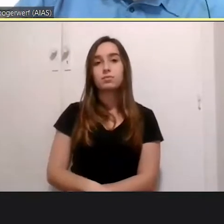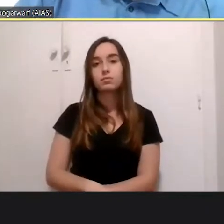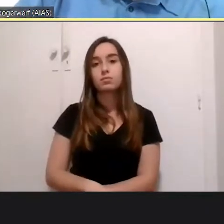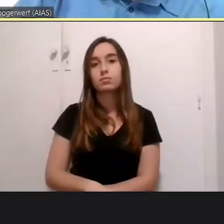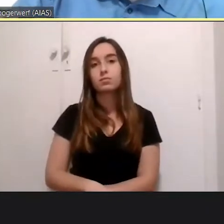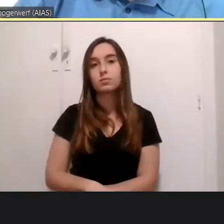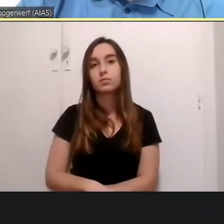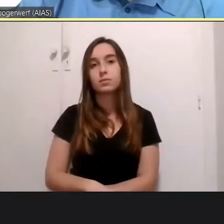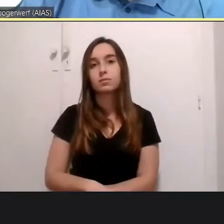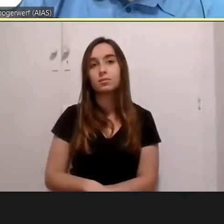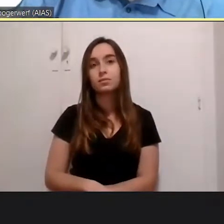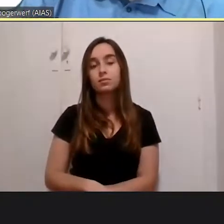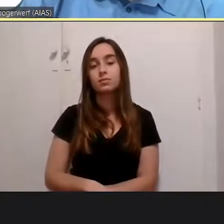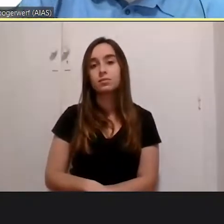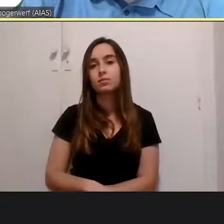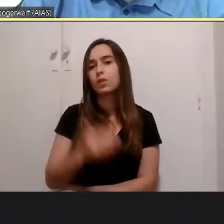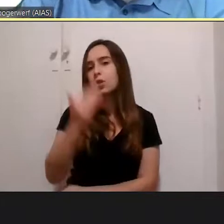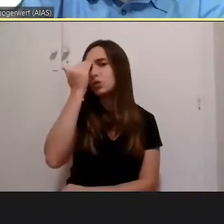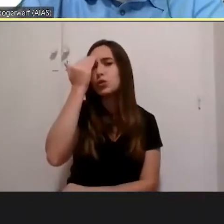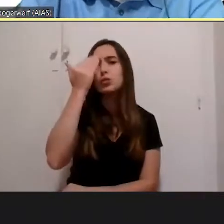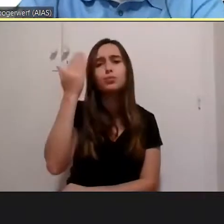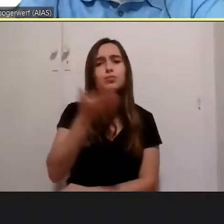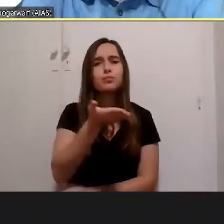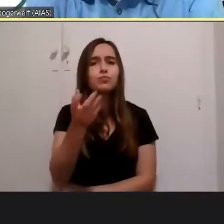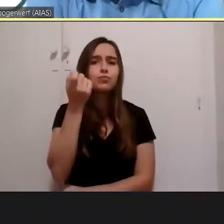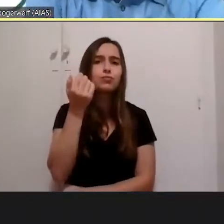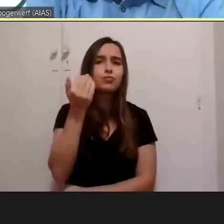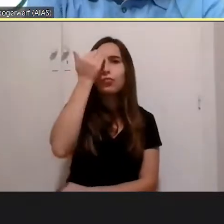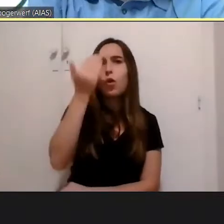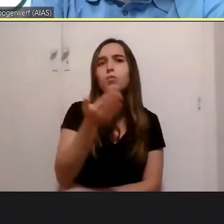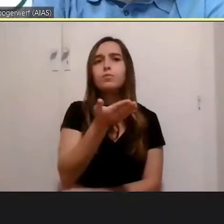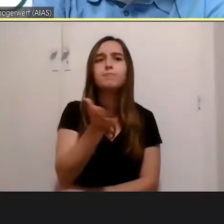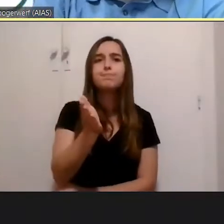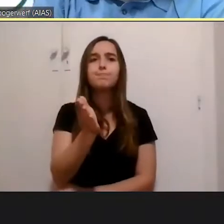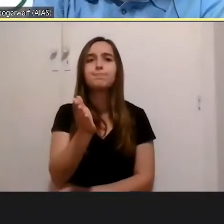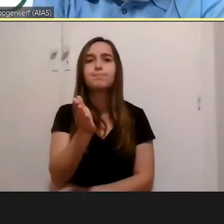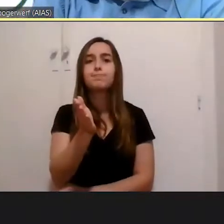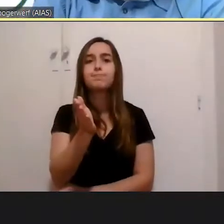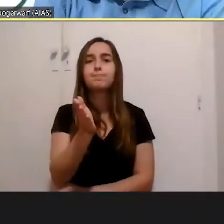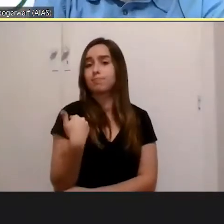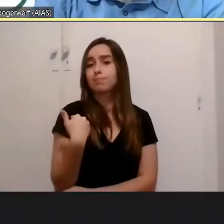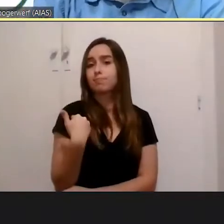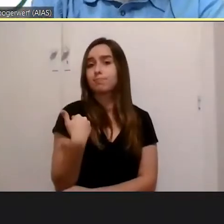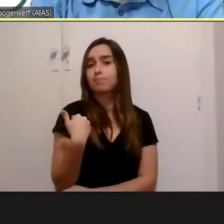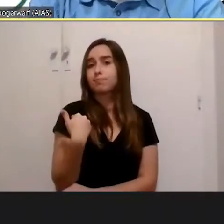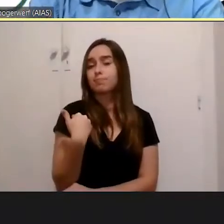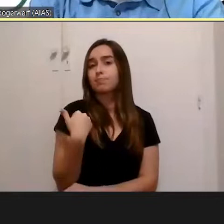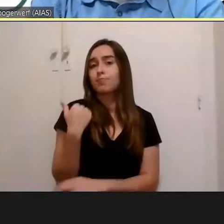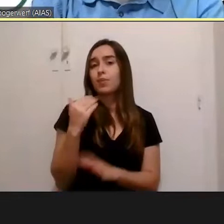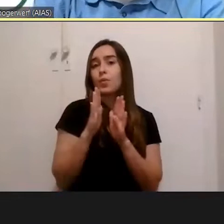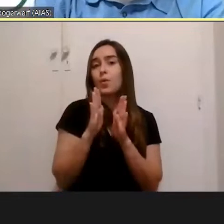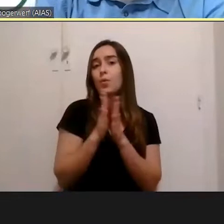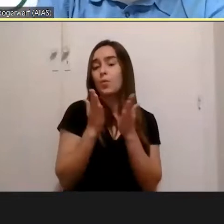I don't know whether you're familiar with the fact that the WHO and Unicef has recently produced the first global report on